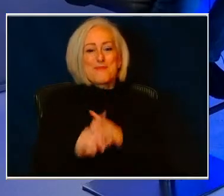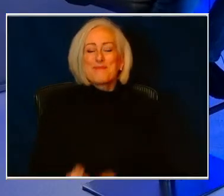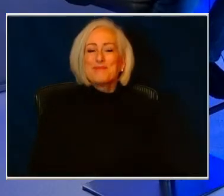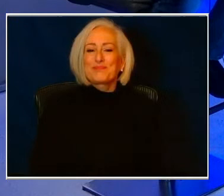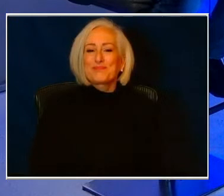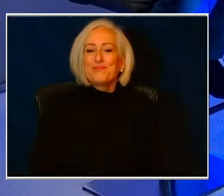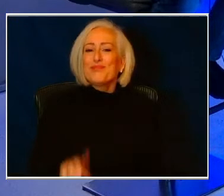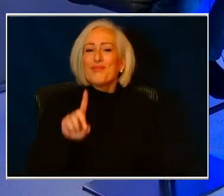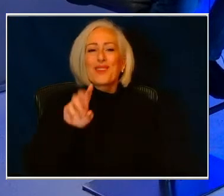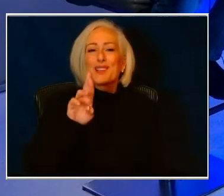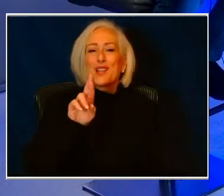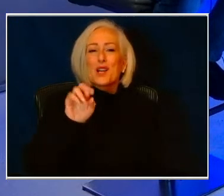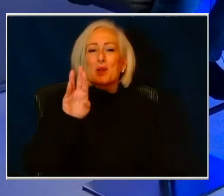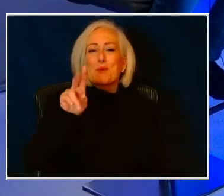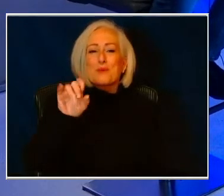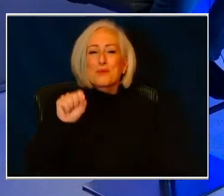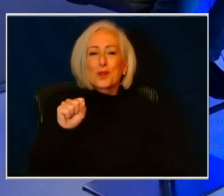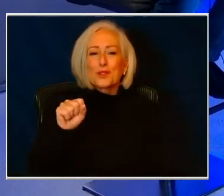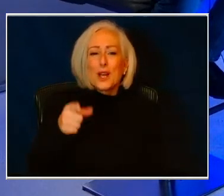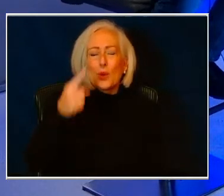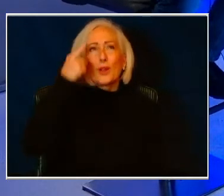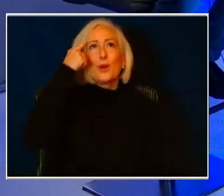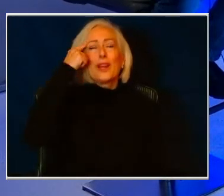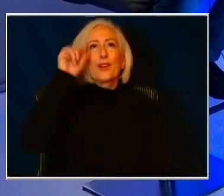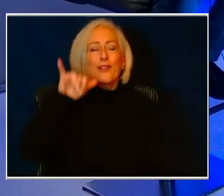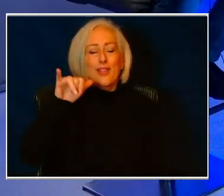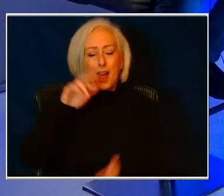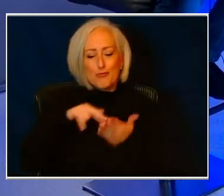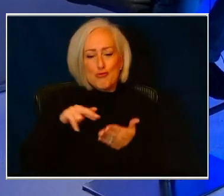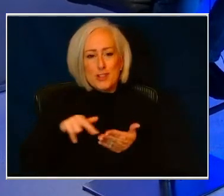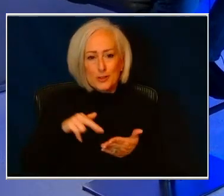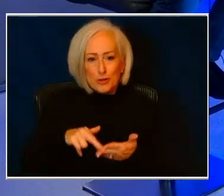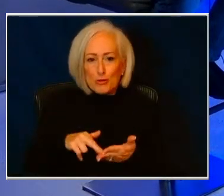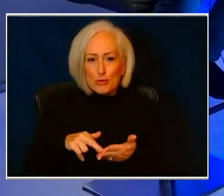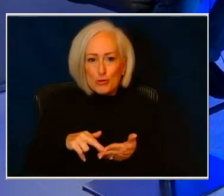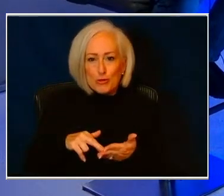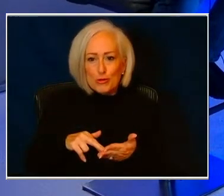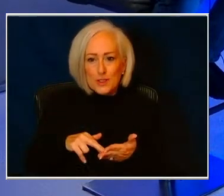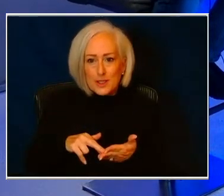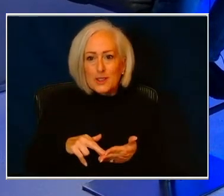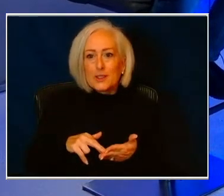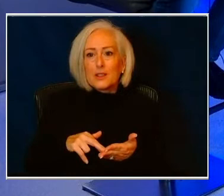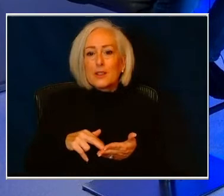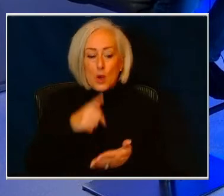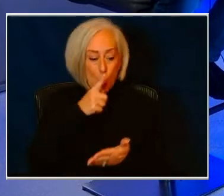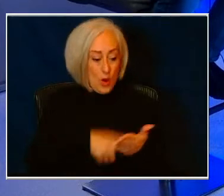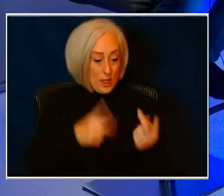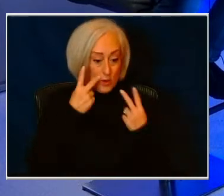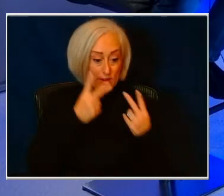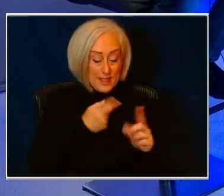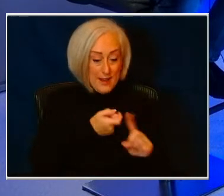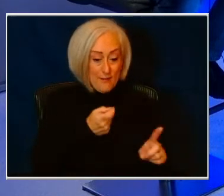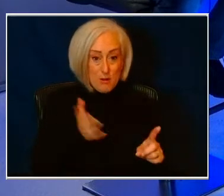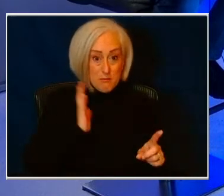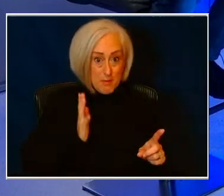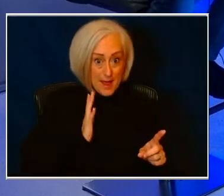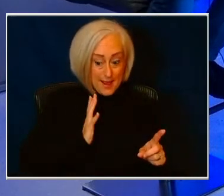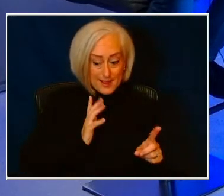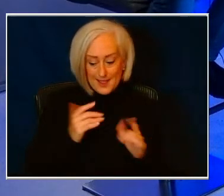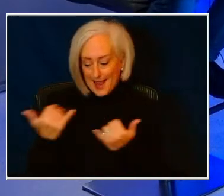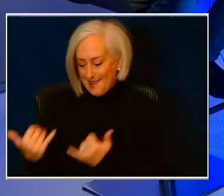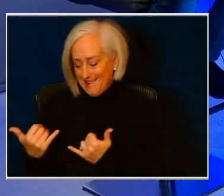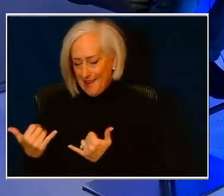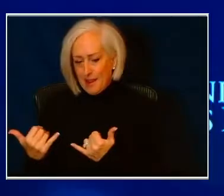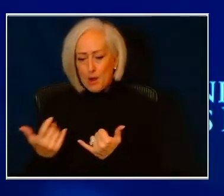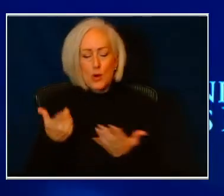What type, what comes to mind when you hear this type of research based on what you've seen in the past and where we are today? Yeah, well,